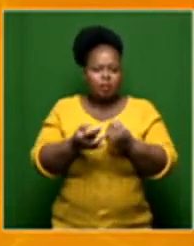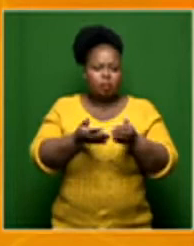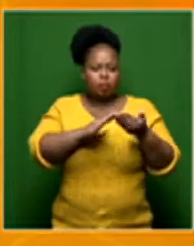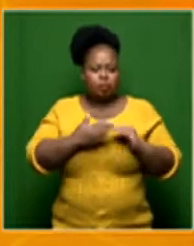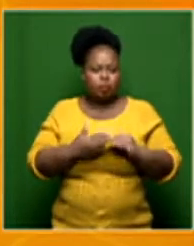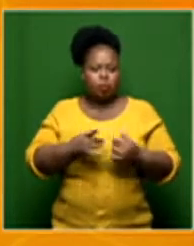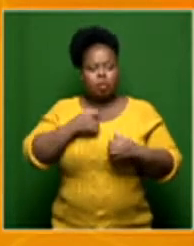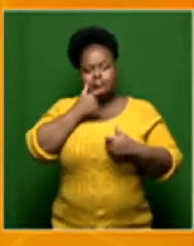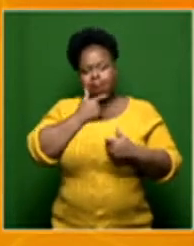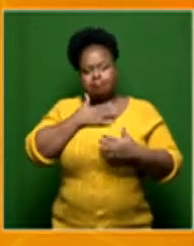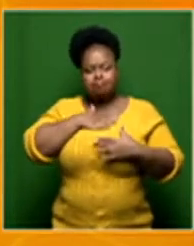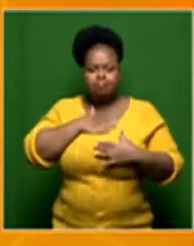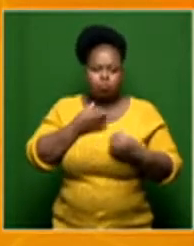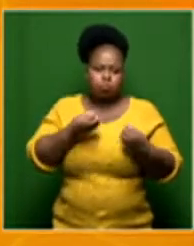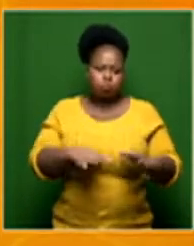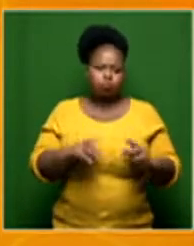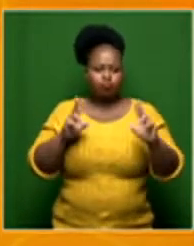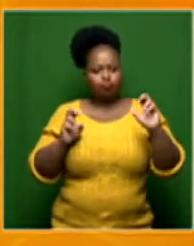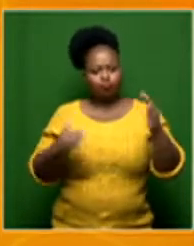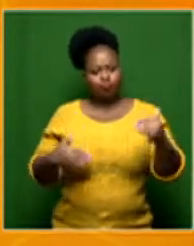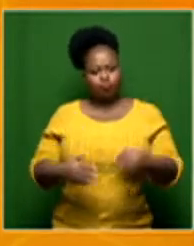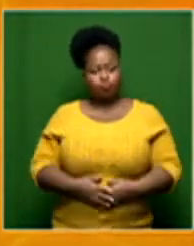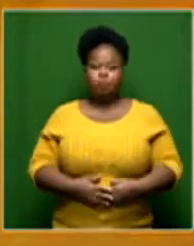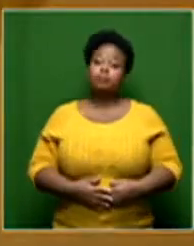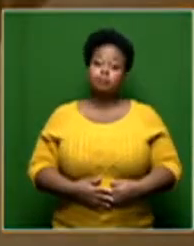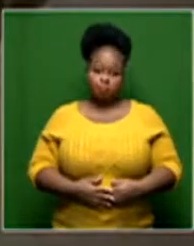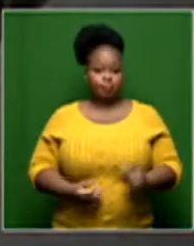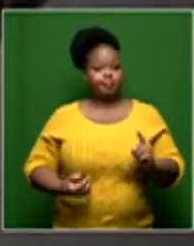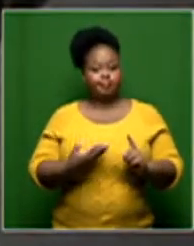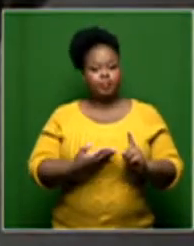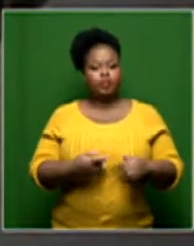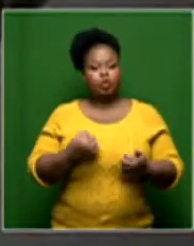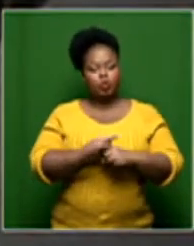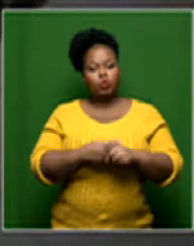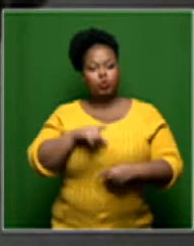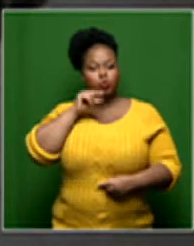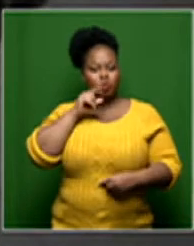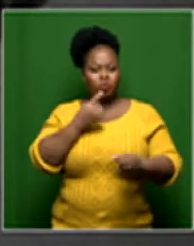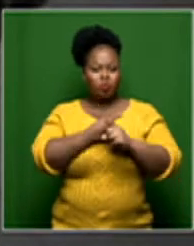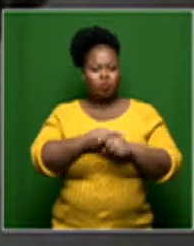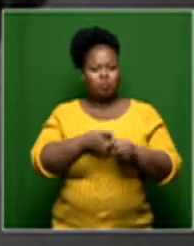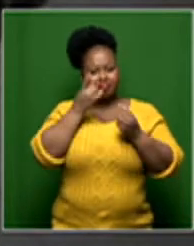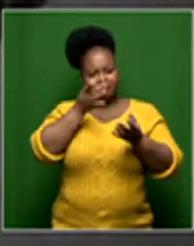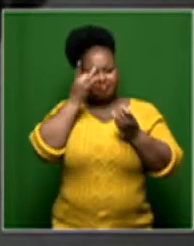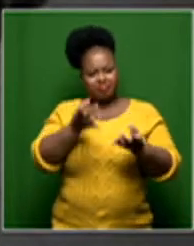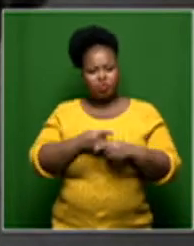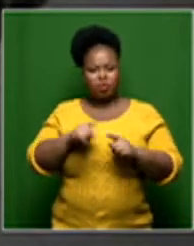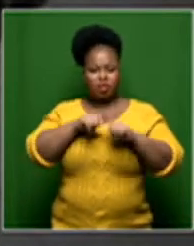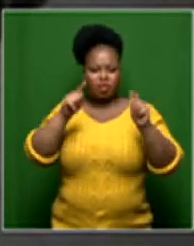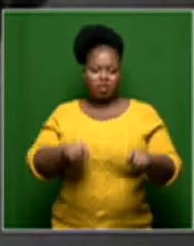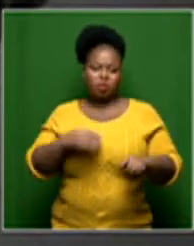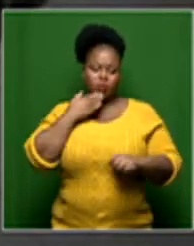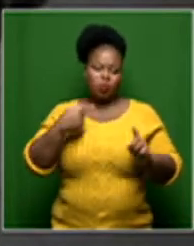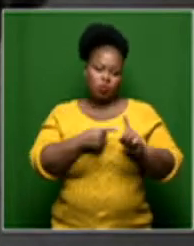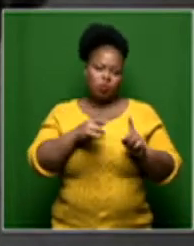we all share immensely. Close quote. Well, this is one of a string of tweets and messages as news of theatre